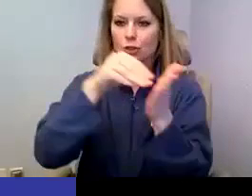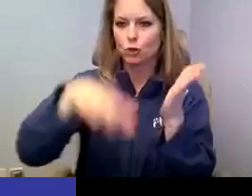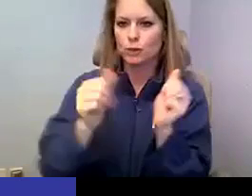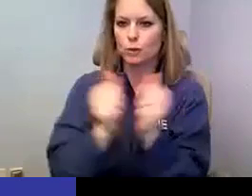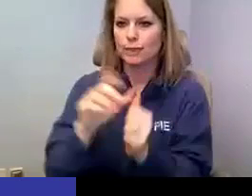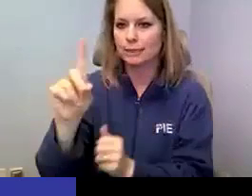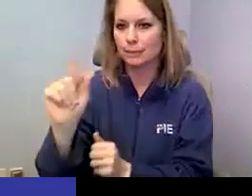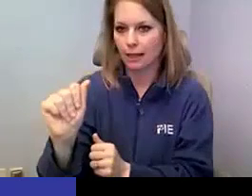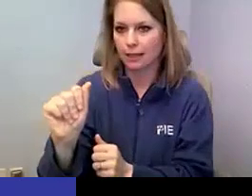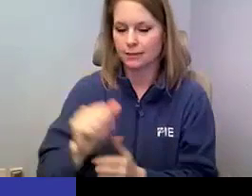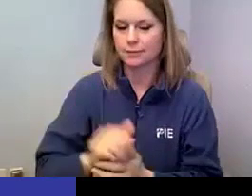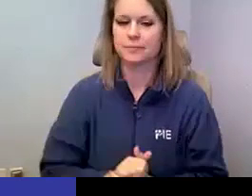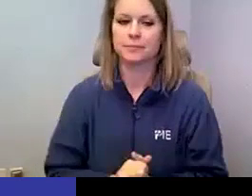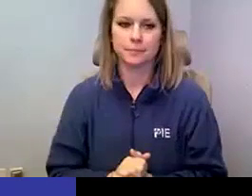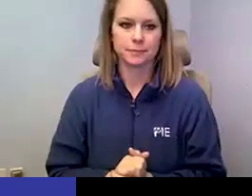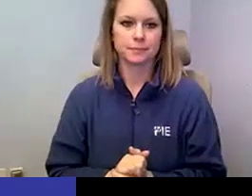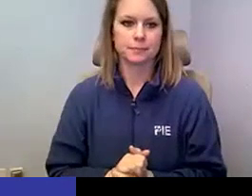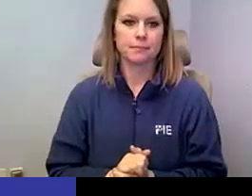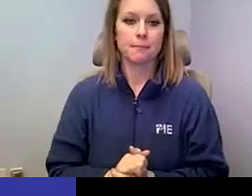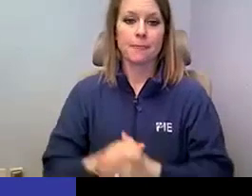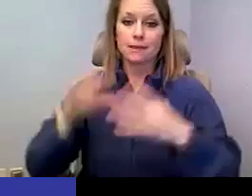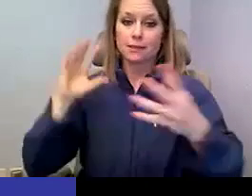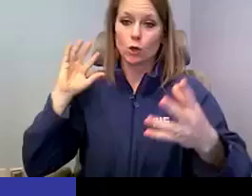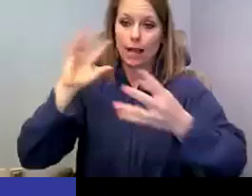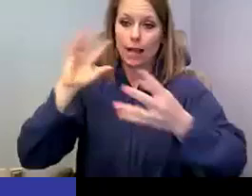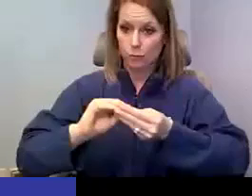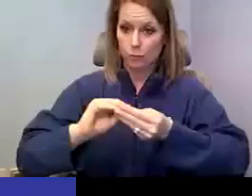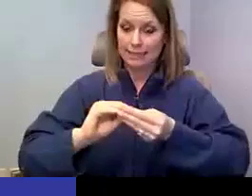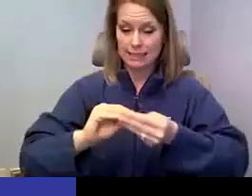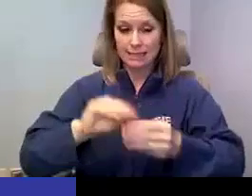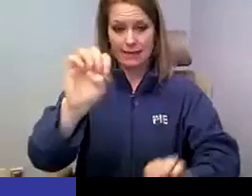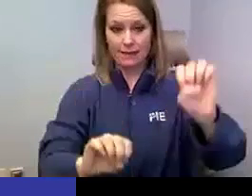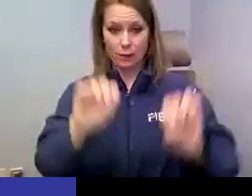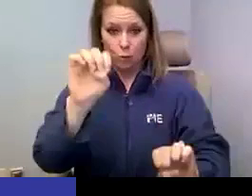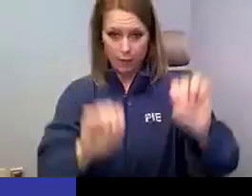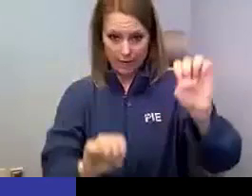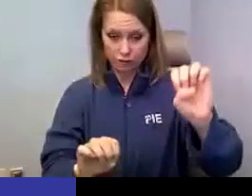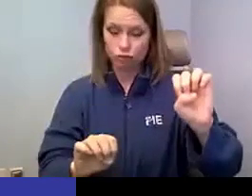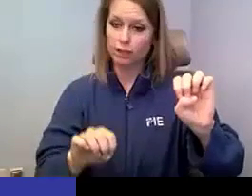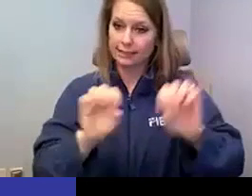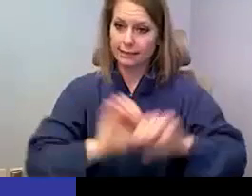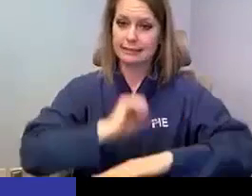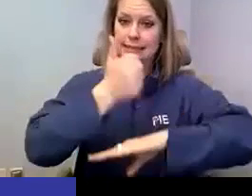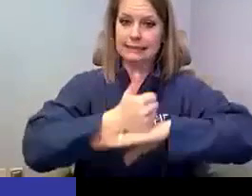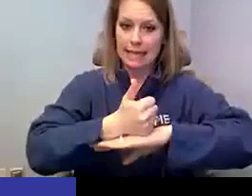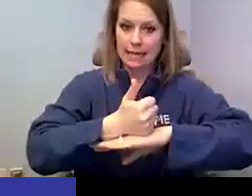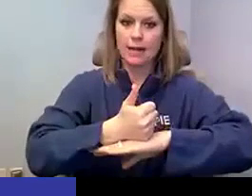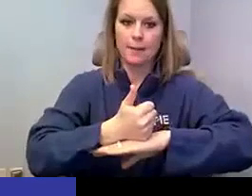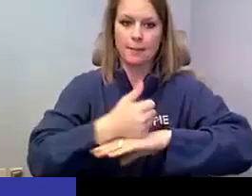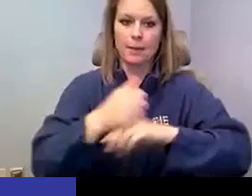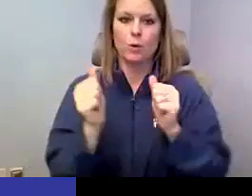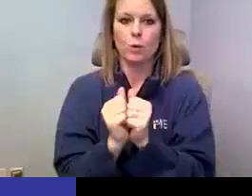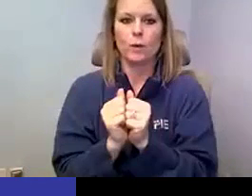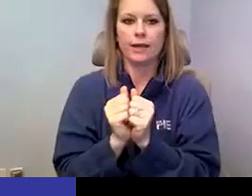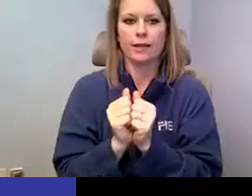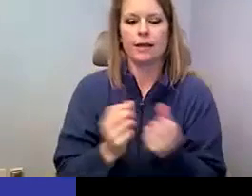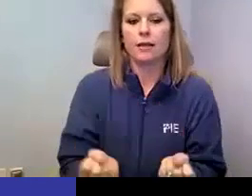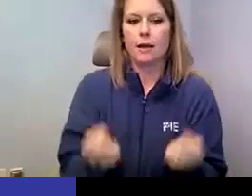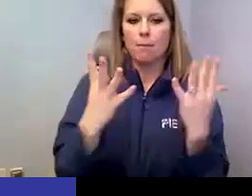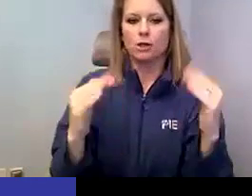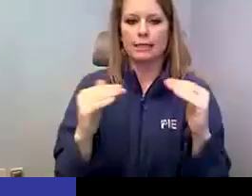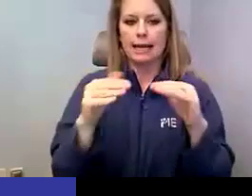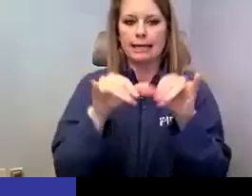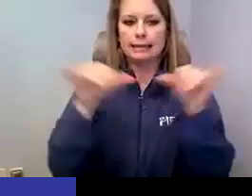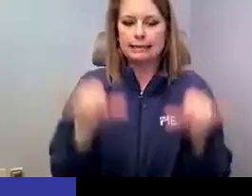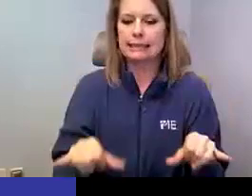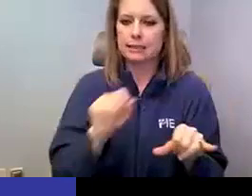A comprehensive special education evaluation exists within a district's equitable multi-level system of support. The stronger